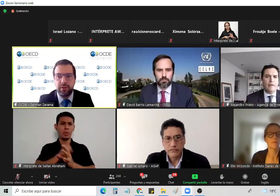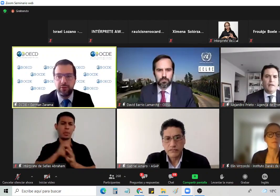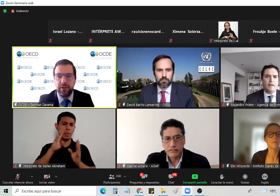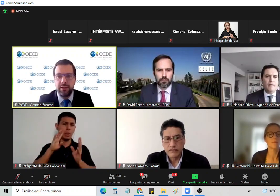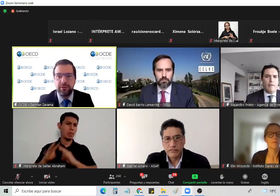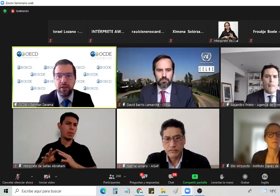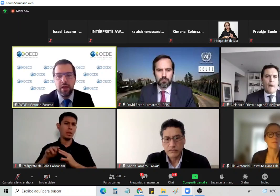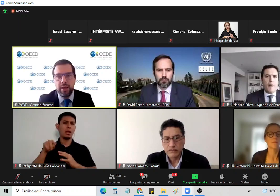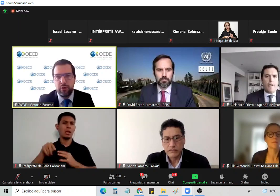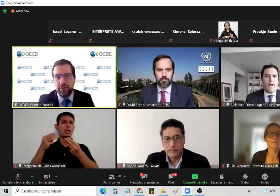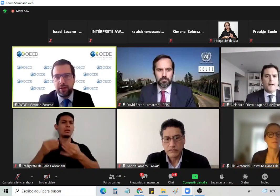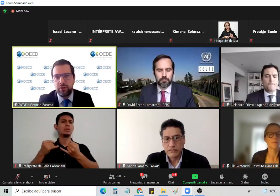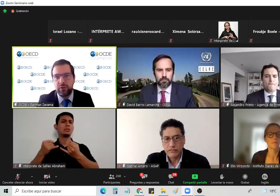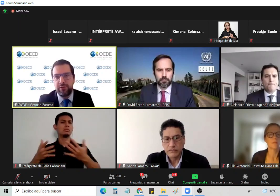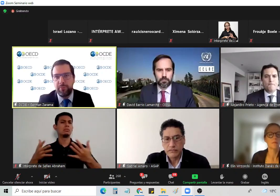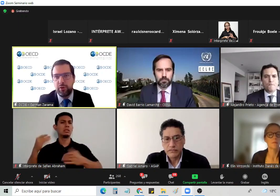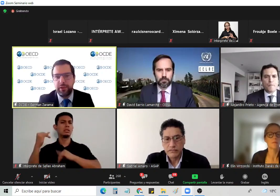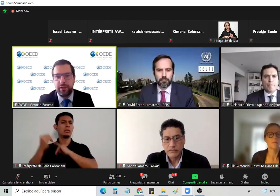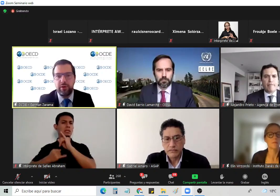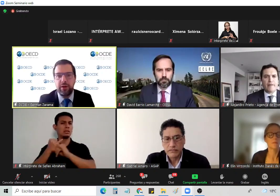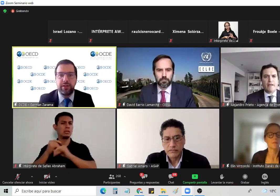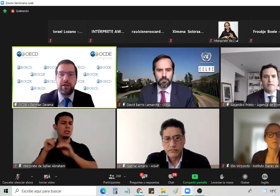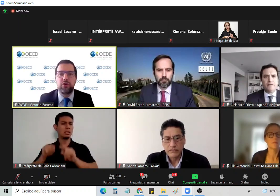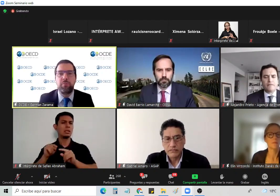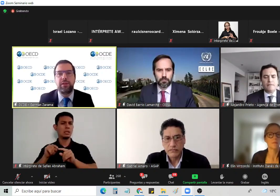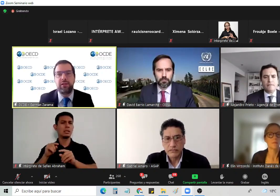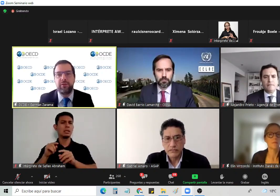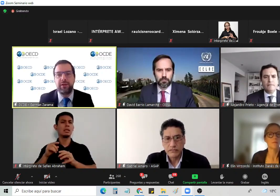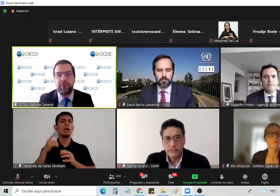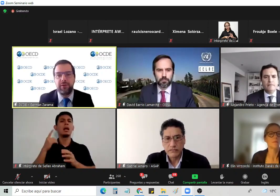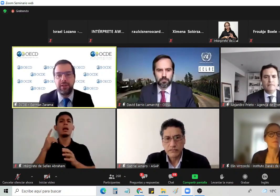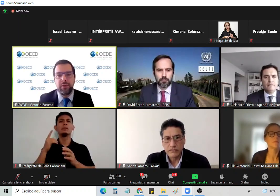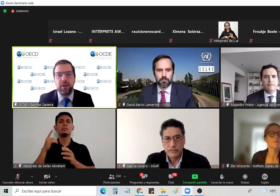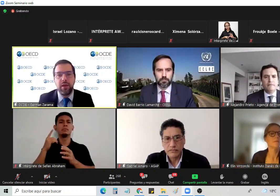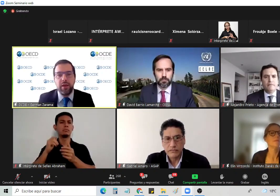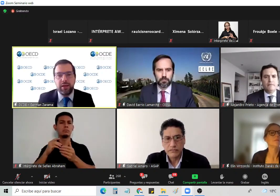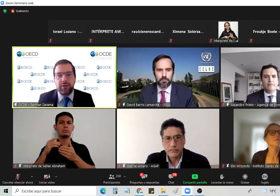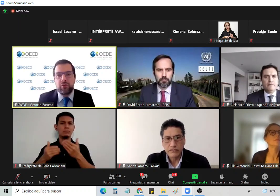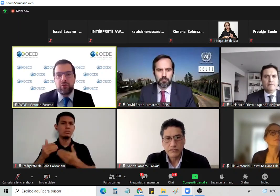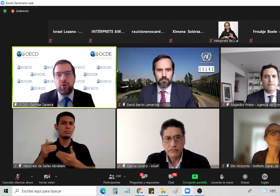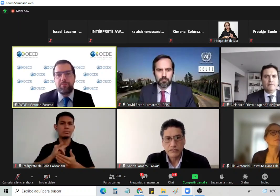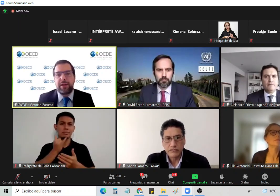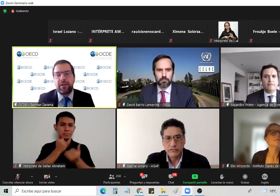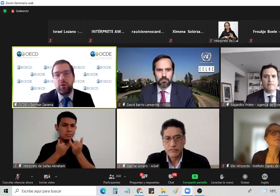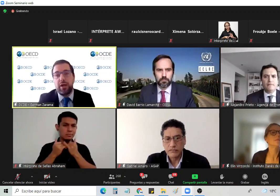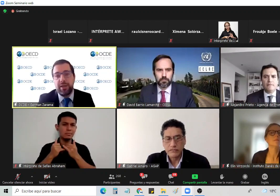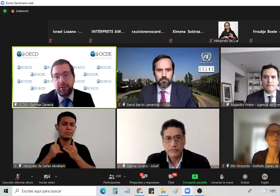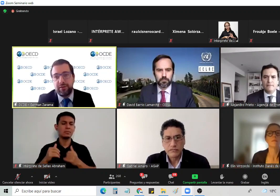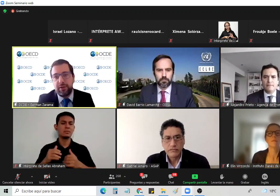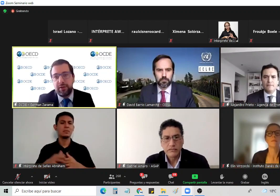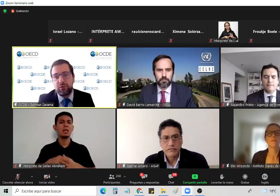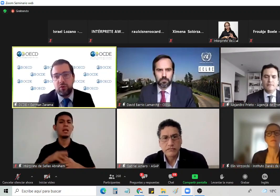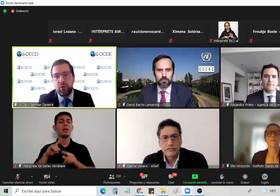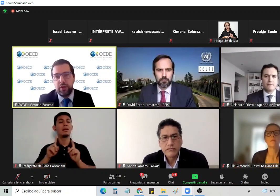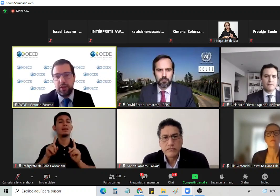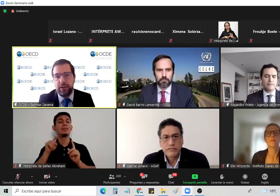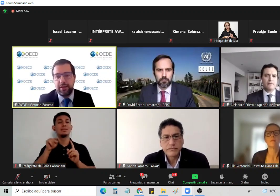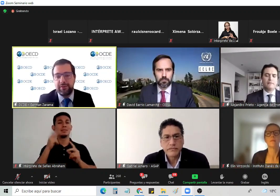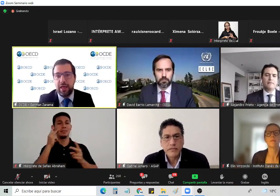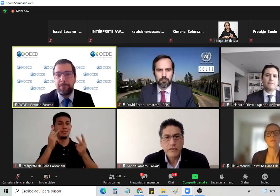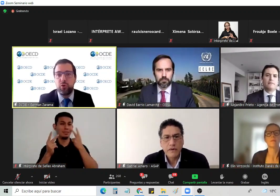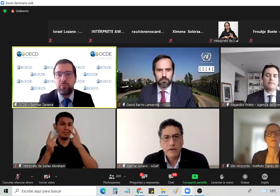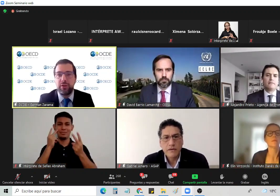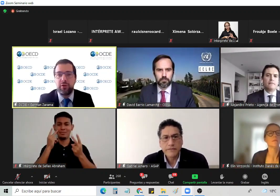left these principles and standards behind from the international tools maybe to try to get an undue competitive